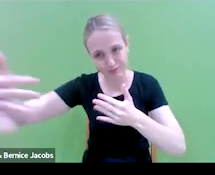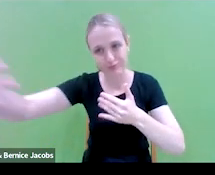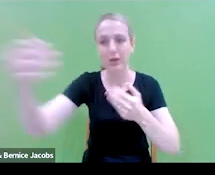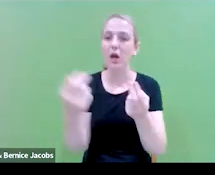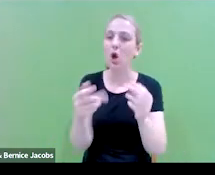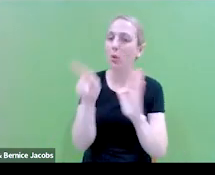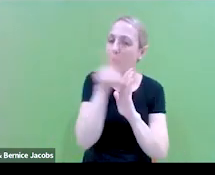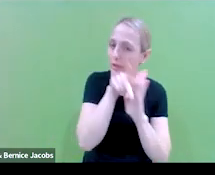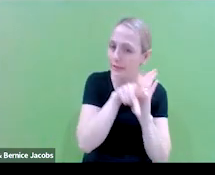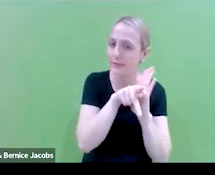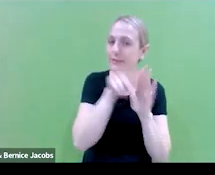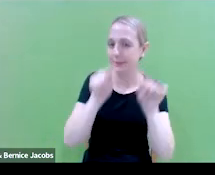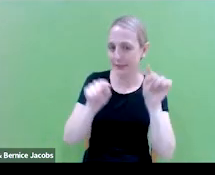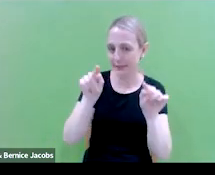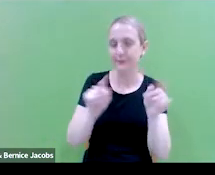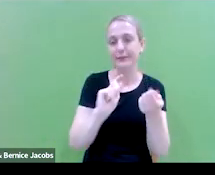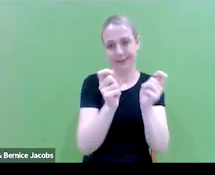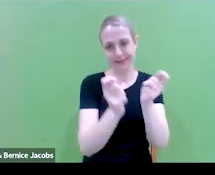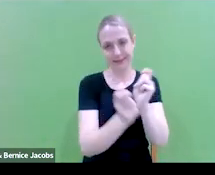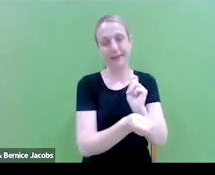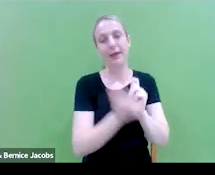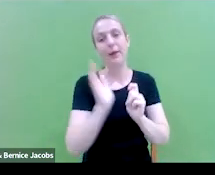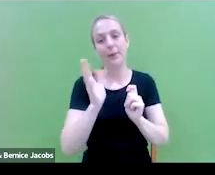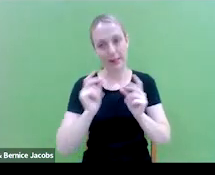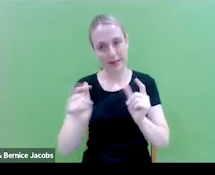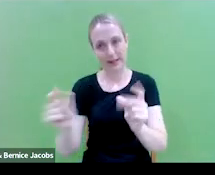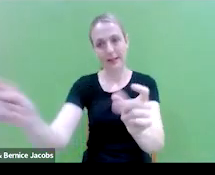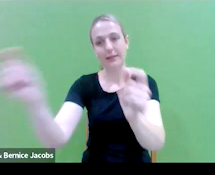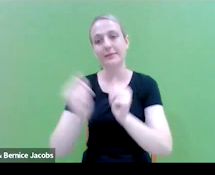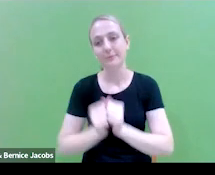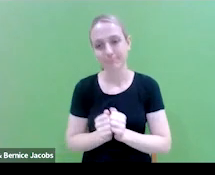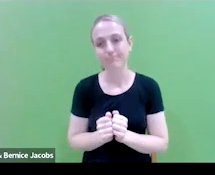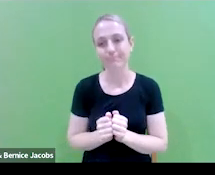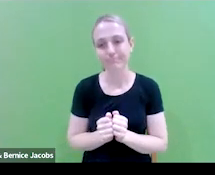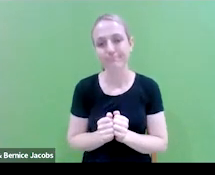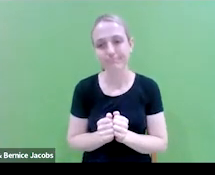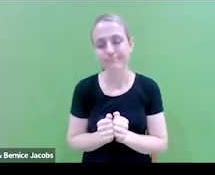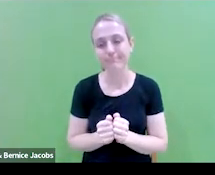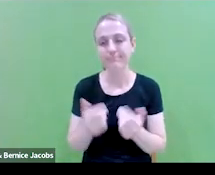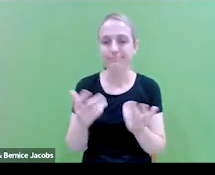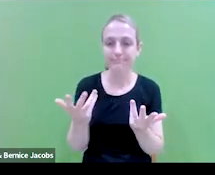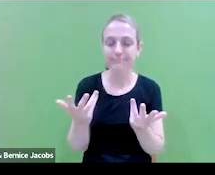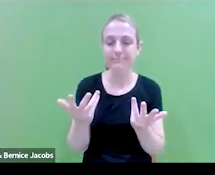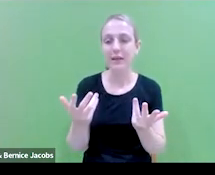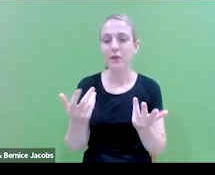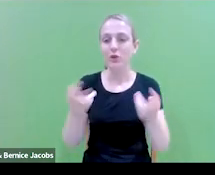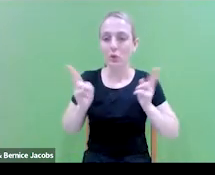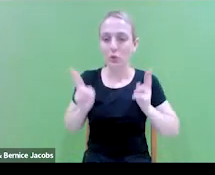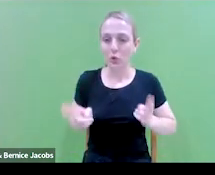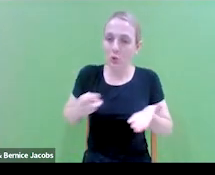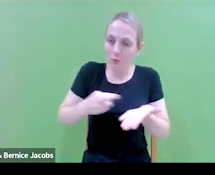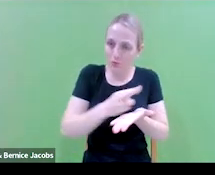and all of these things start changing faster and faster. So that's a bit of a mission that the Human Rights Commission is on at the